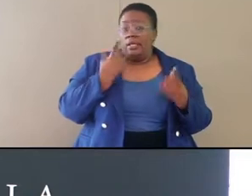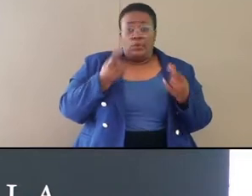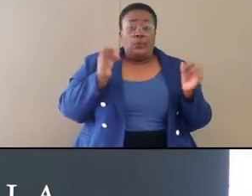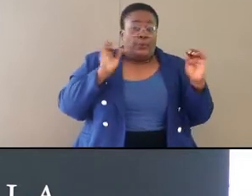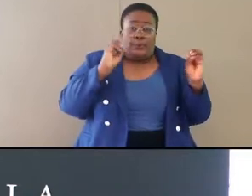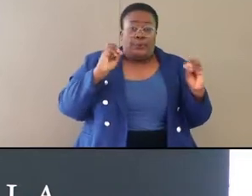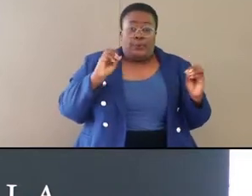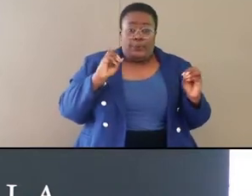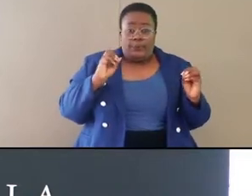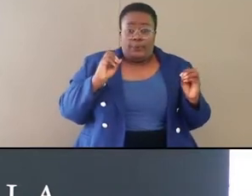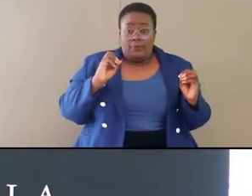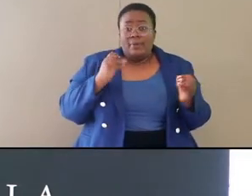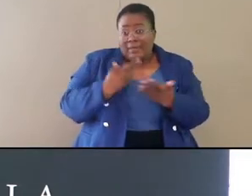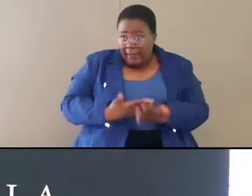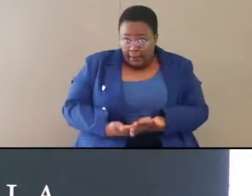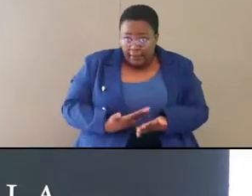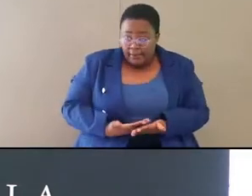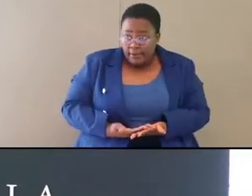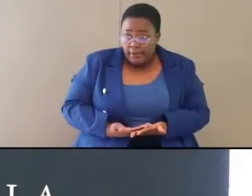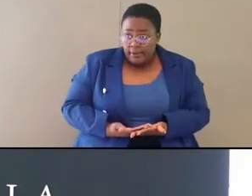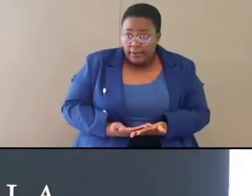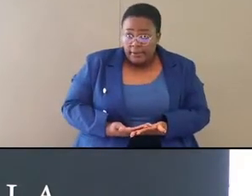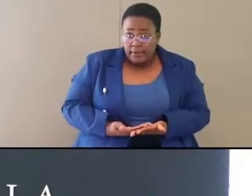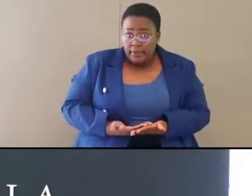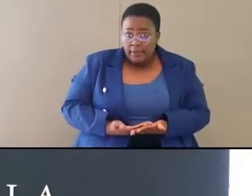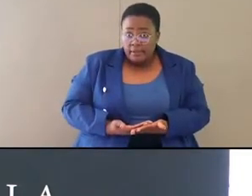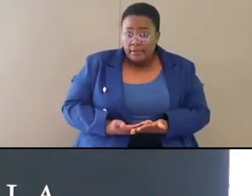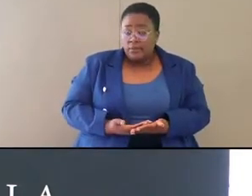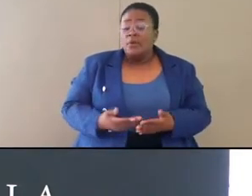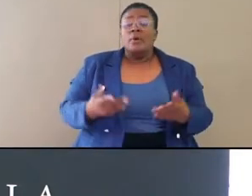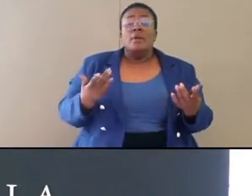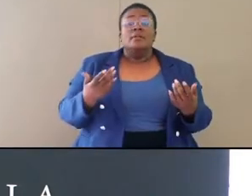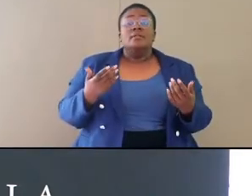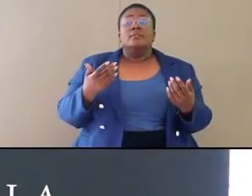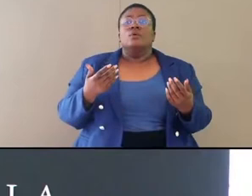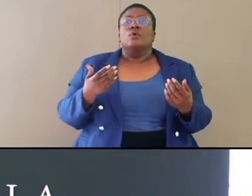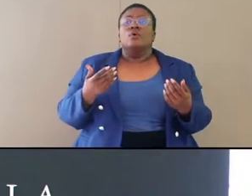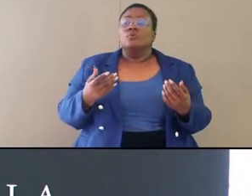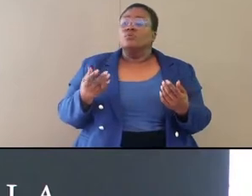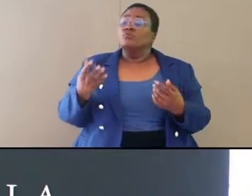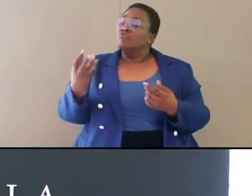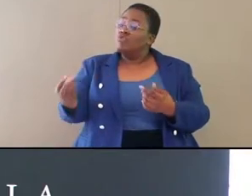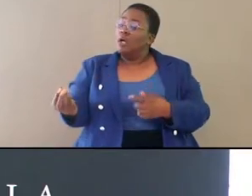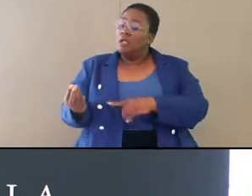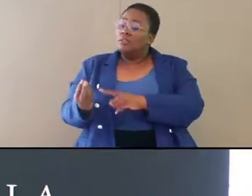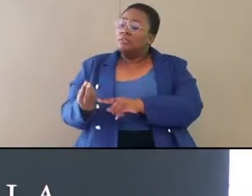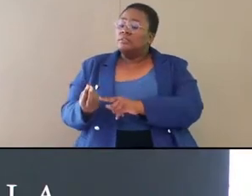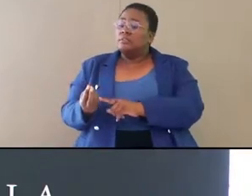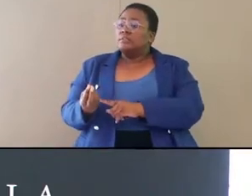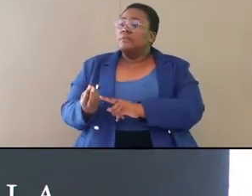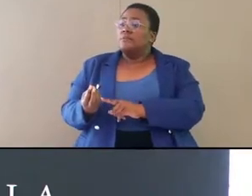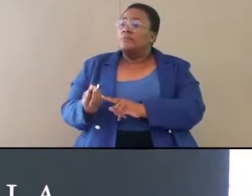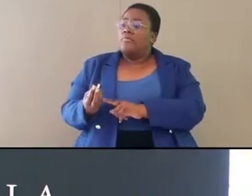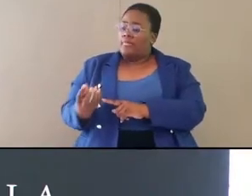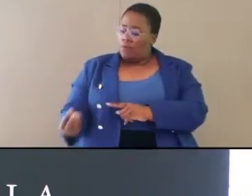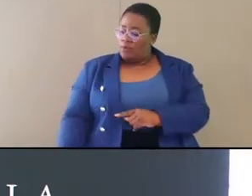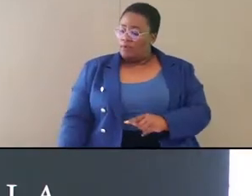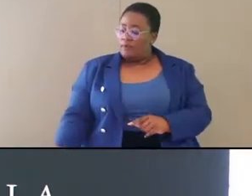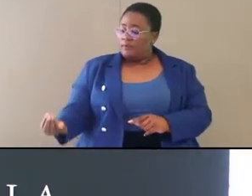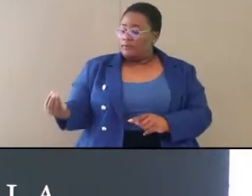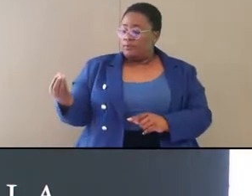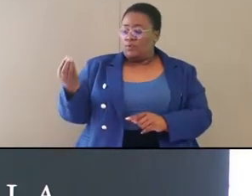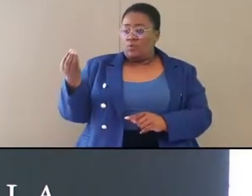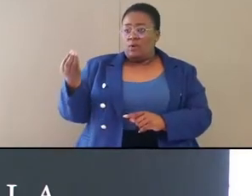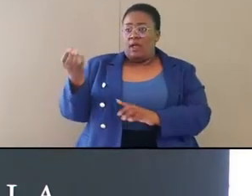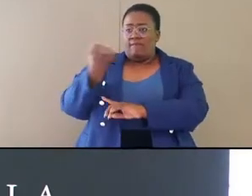Can we afford not to have this child, this child who's growing in a